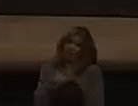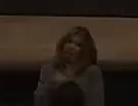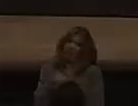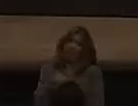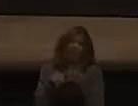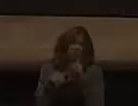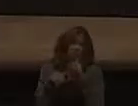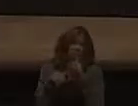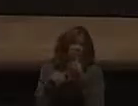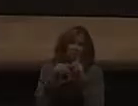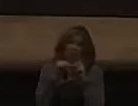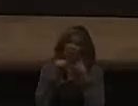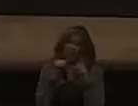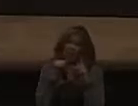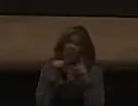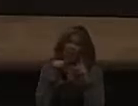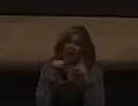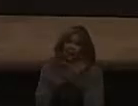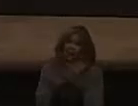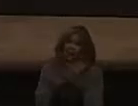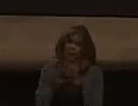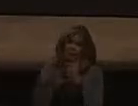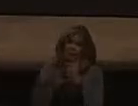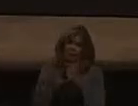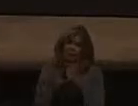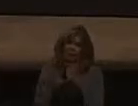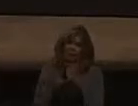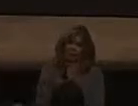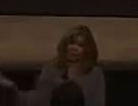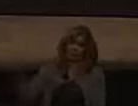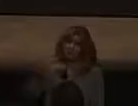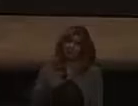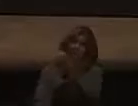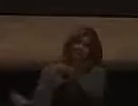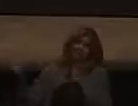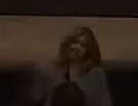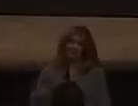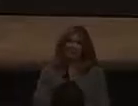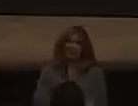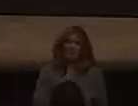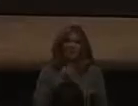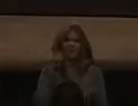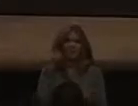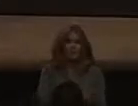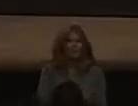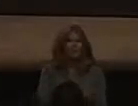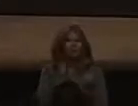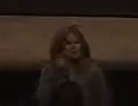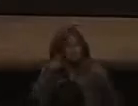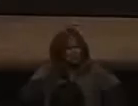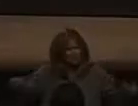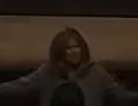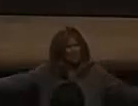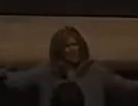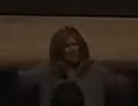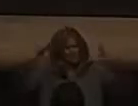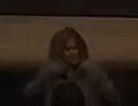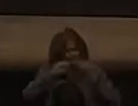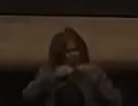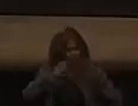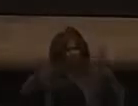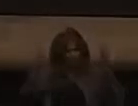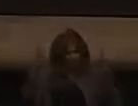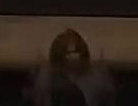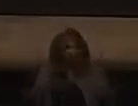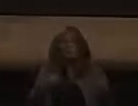to the city. So you're talking about a huge market of people who live